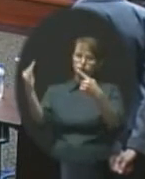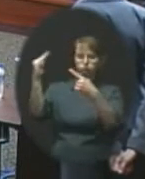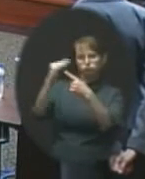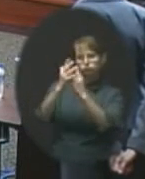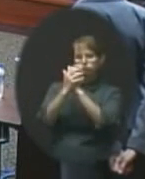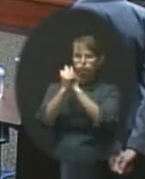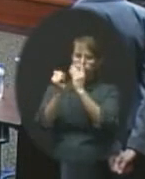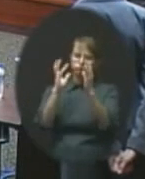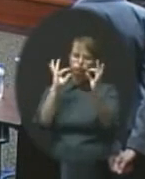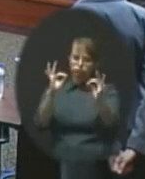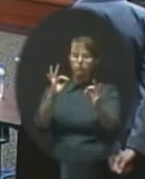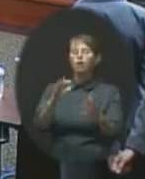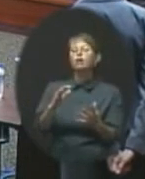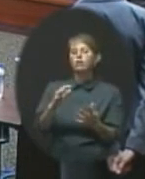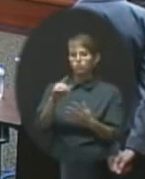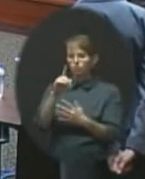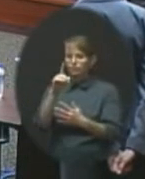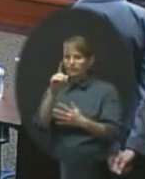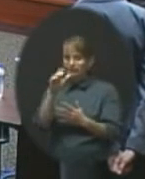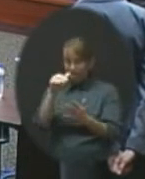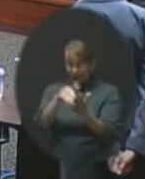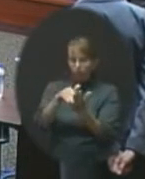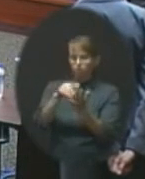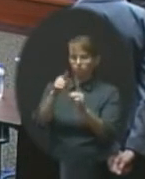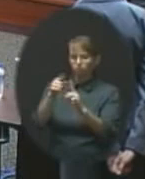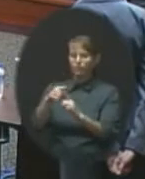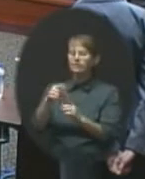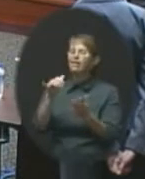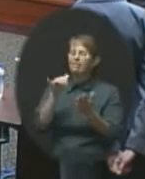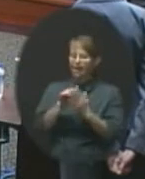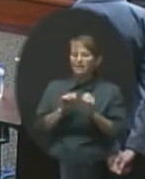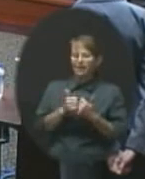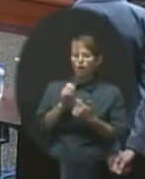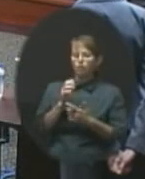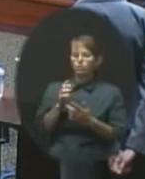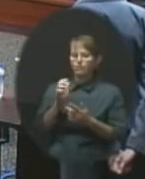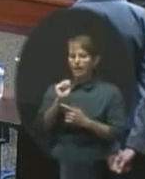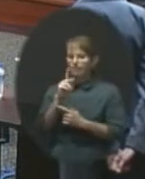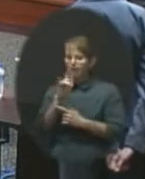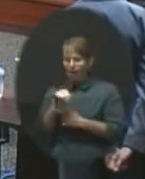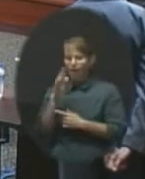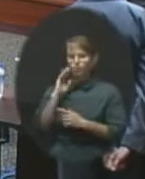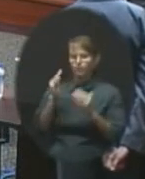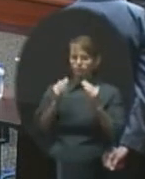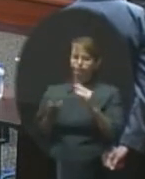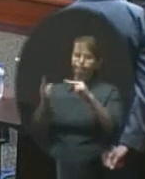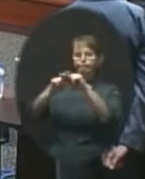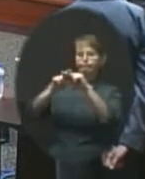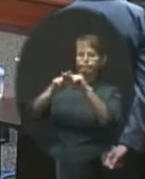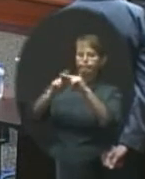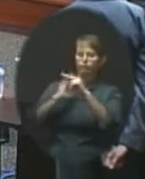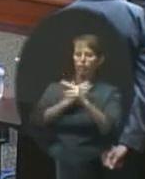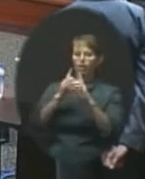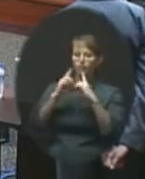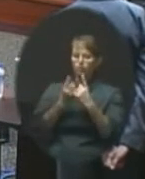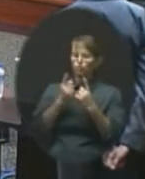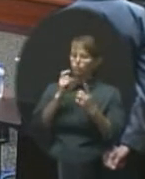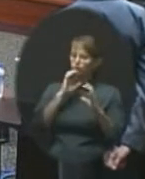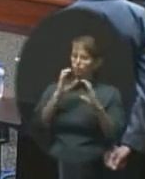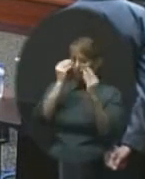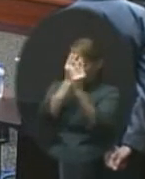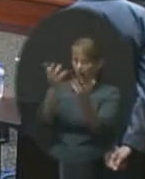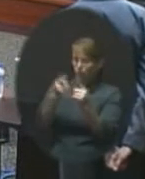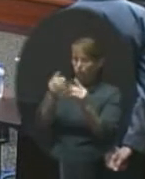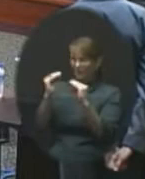we're going to raise our API as a district. So I think that's important for us to communicate that to our teachers and our staff, as well as our community